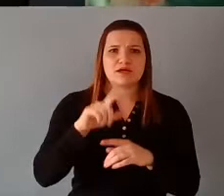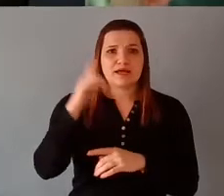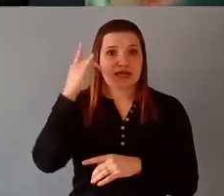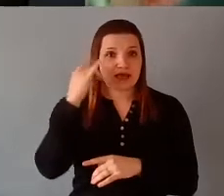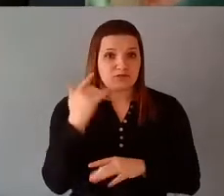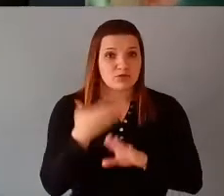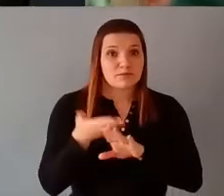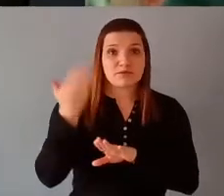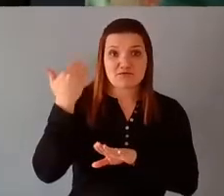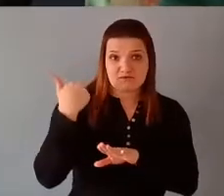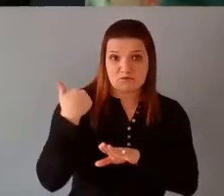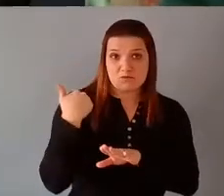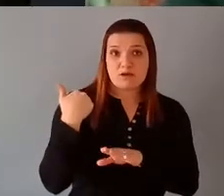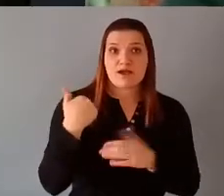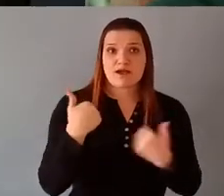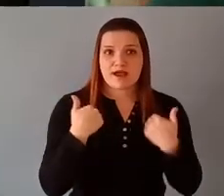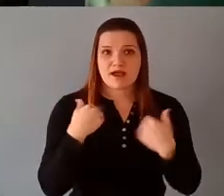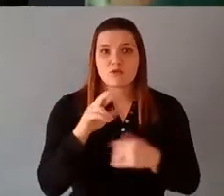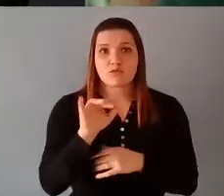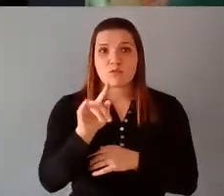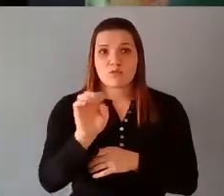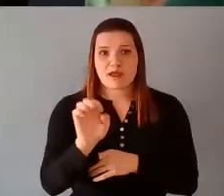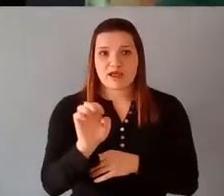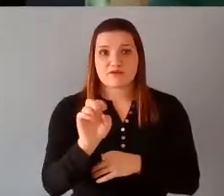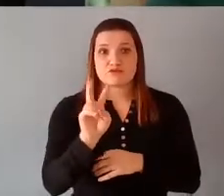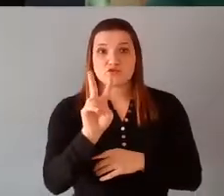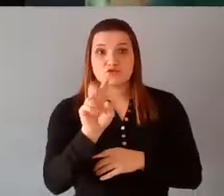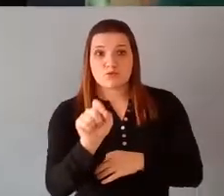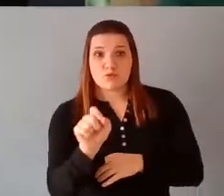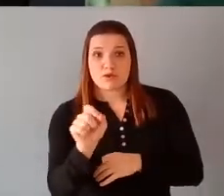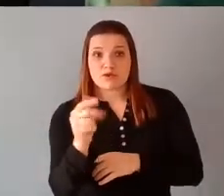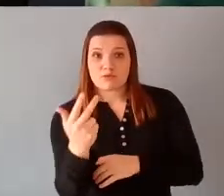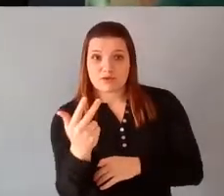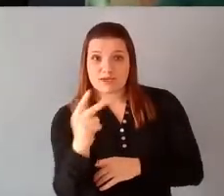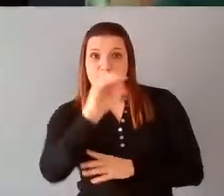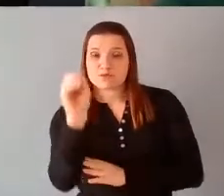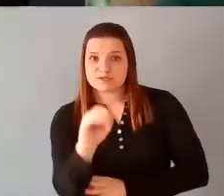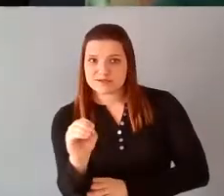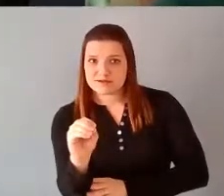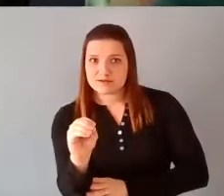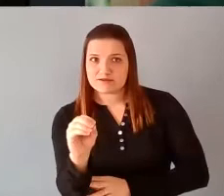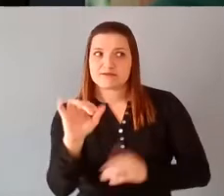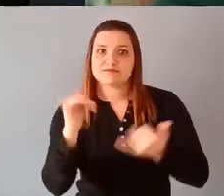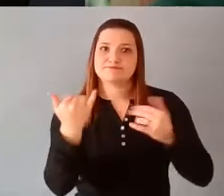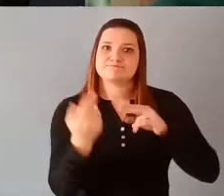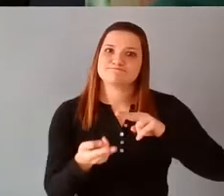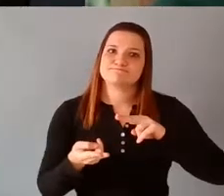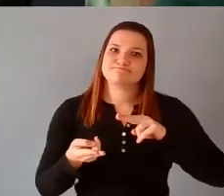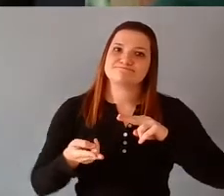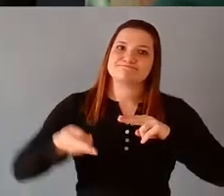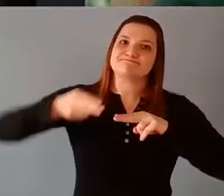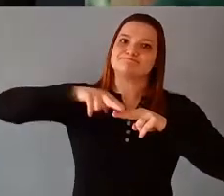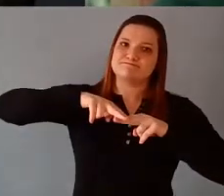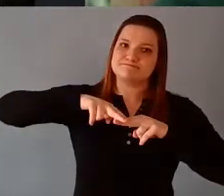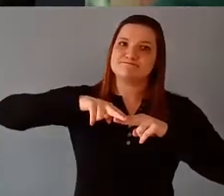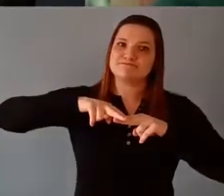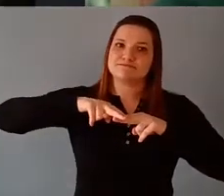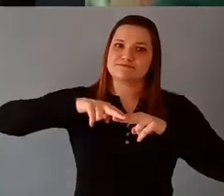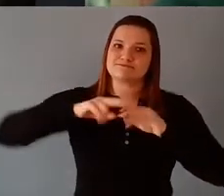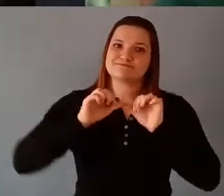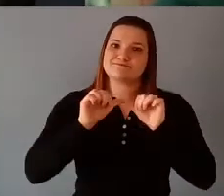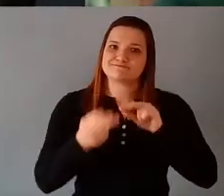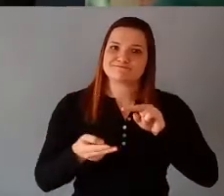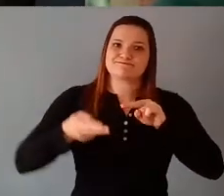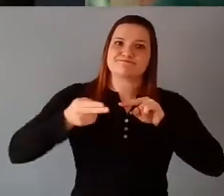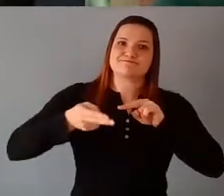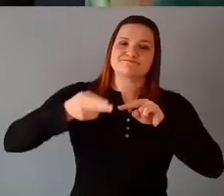rate of about 2.3%. So we definitely have been seeing a rise in that over the last